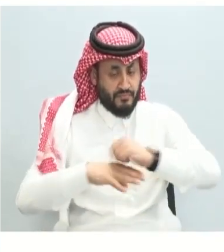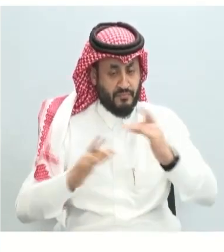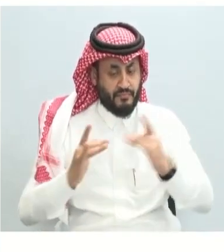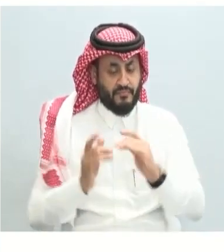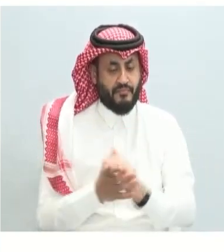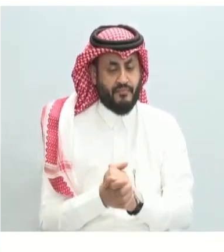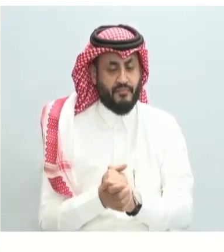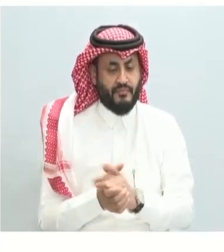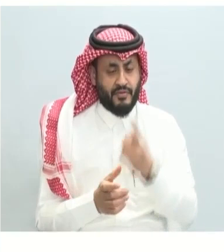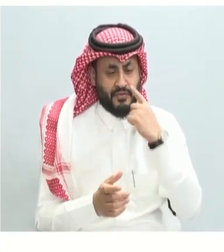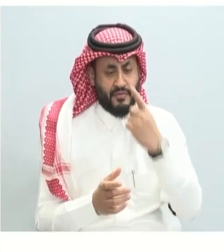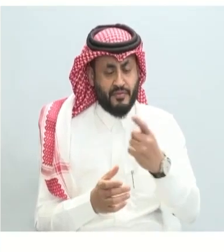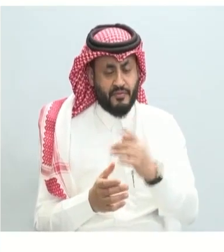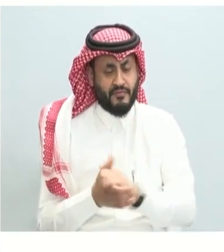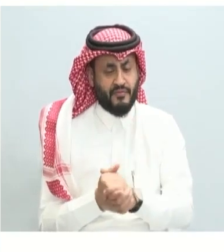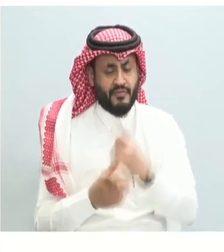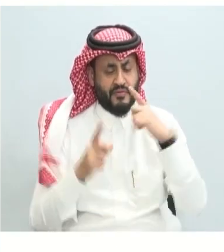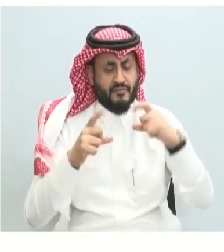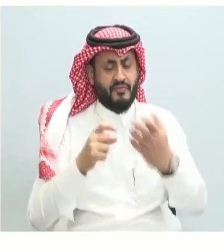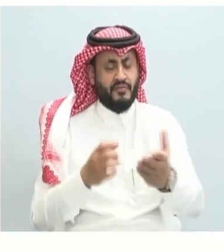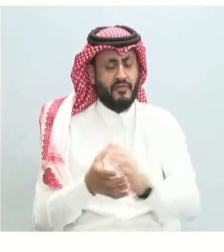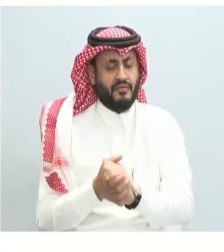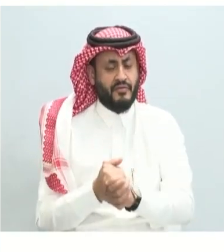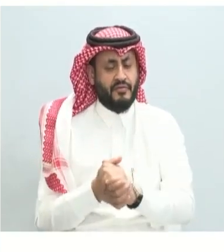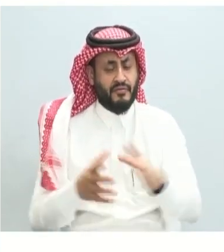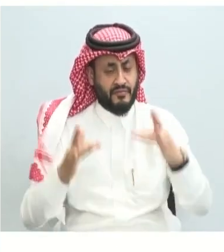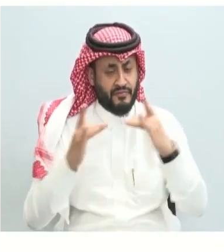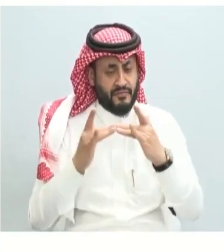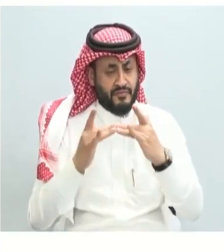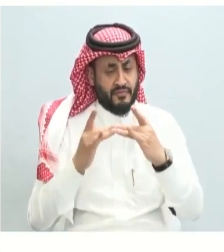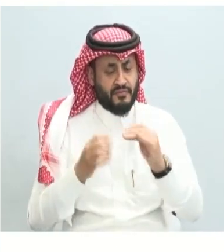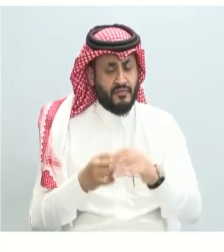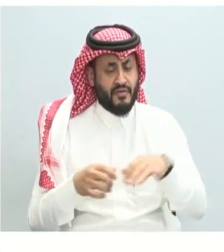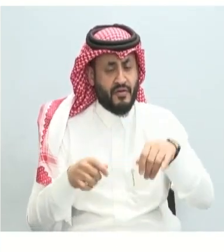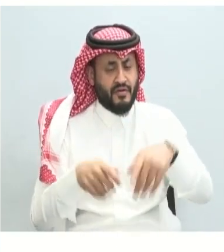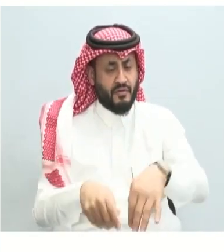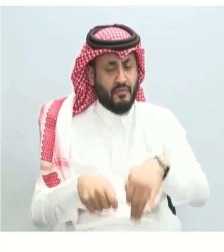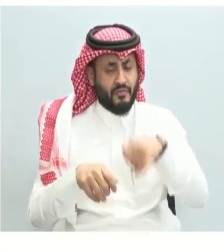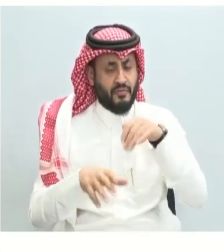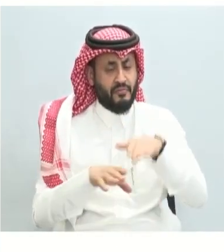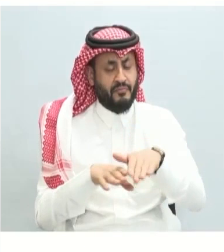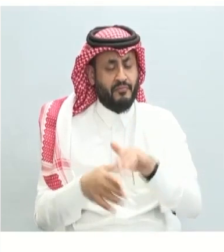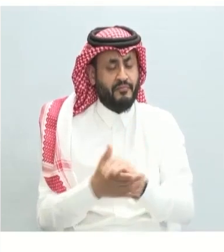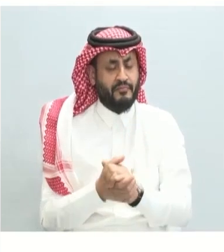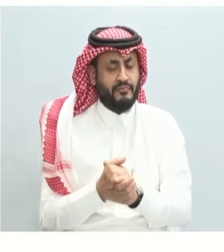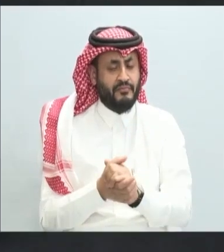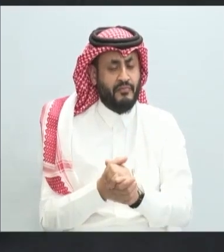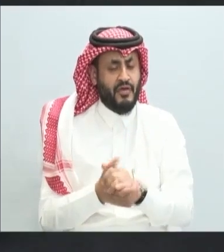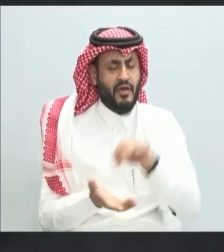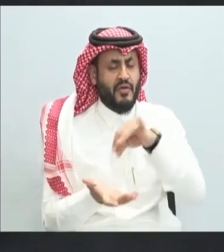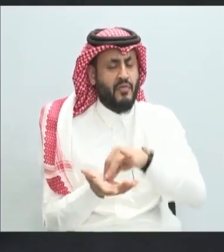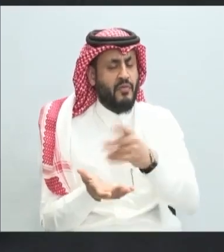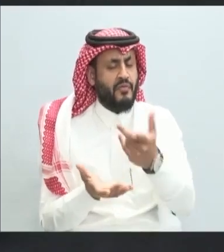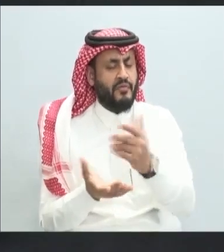if you have a look at this picture, you can see a bed and you can see a sock. And if I